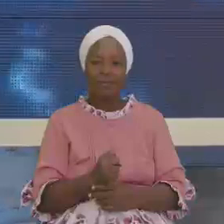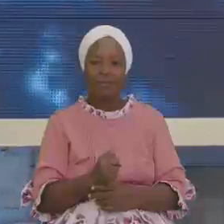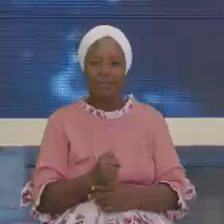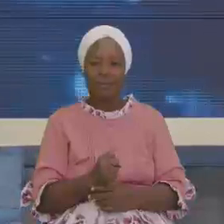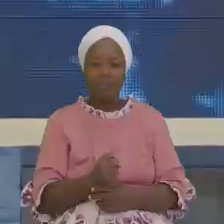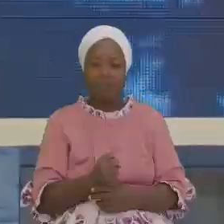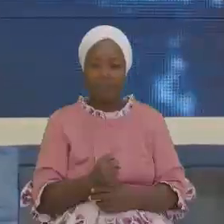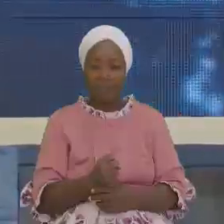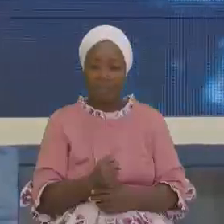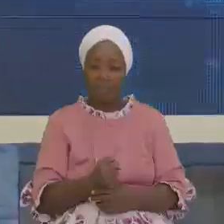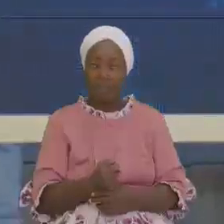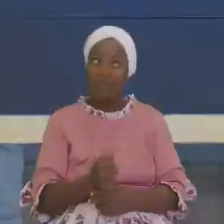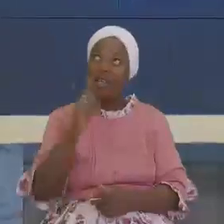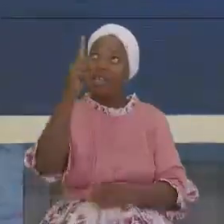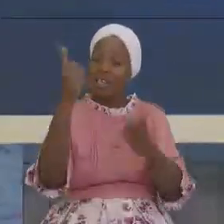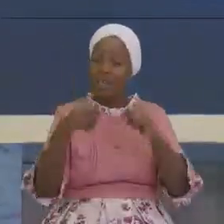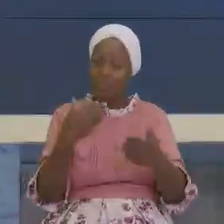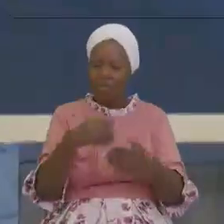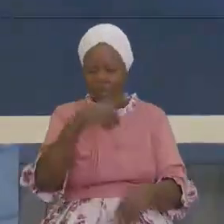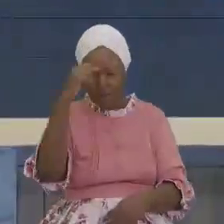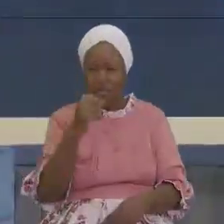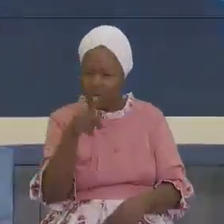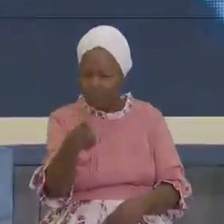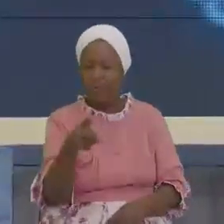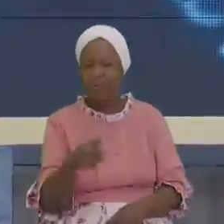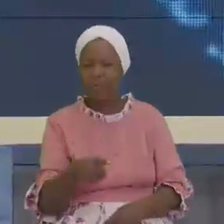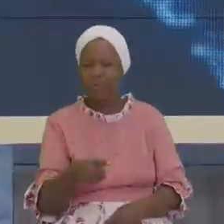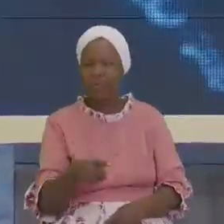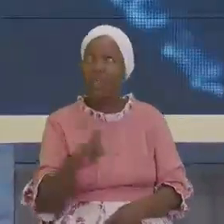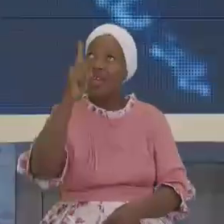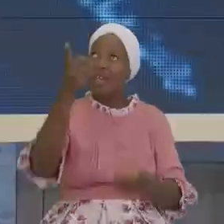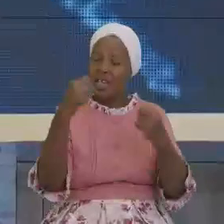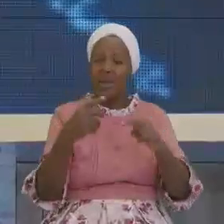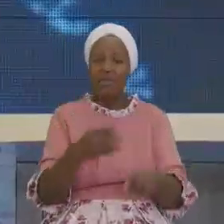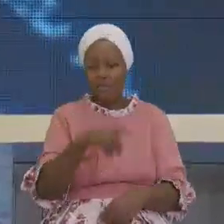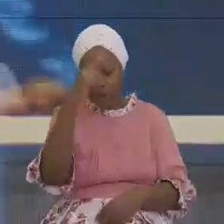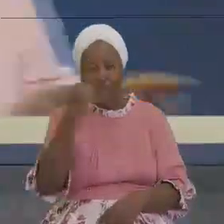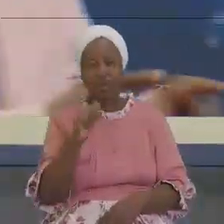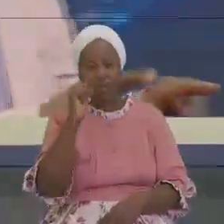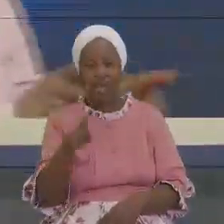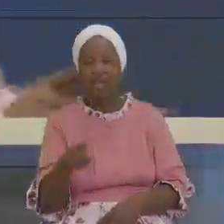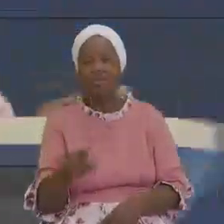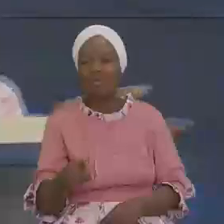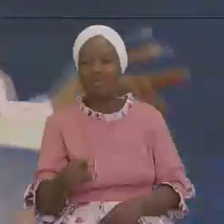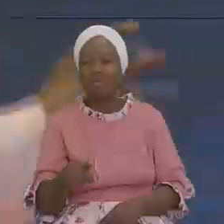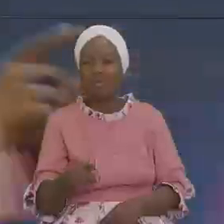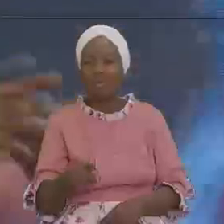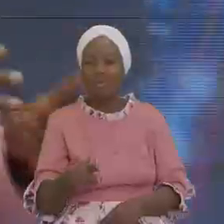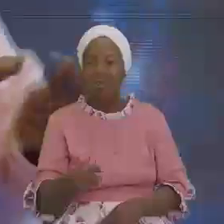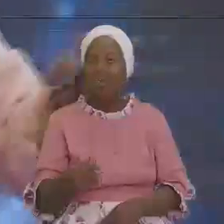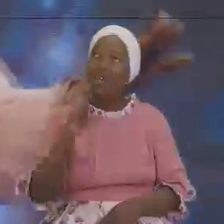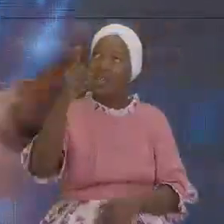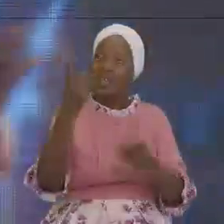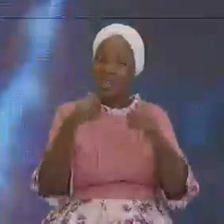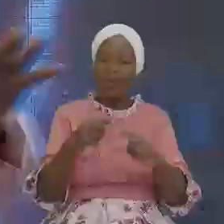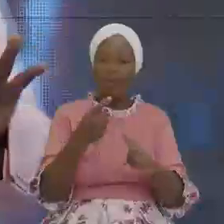He came because of you. He came because of her. He came because all